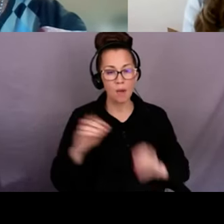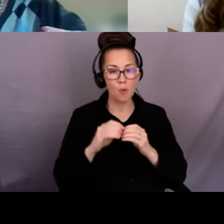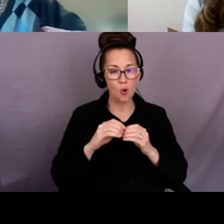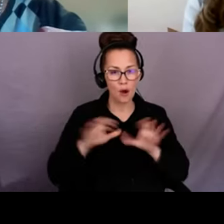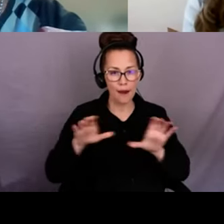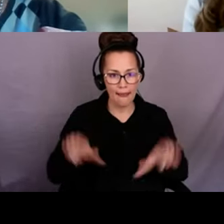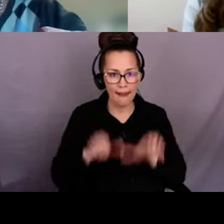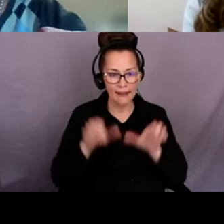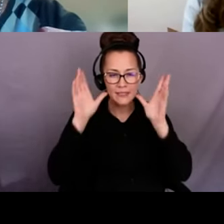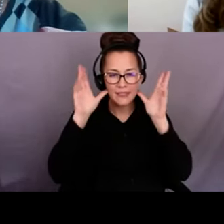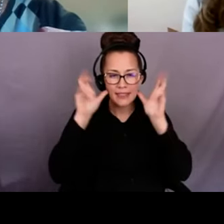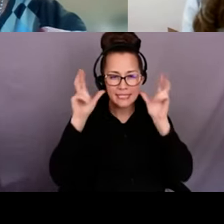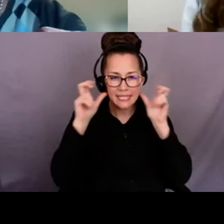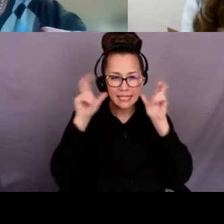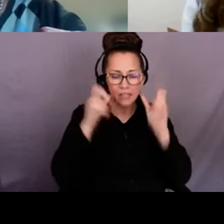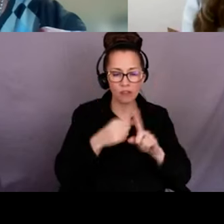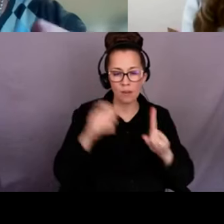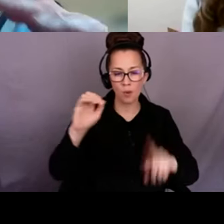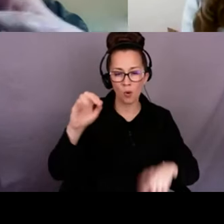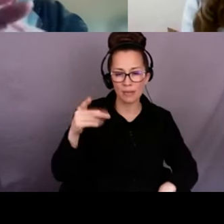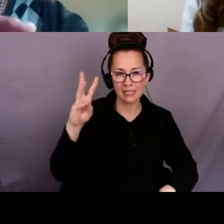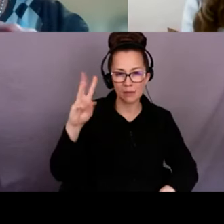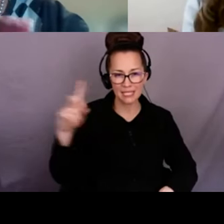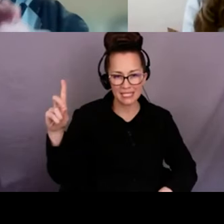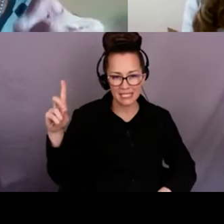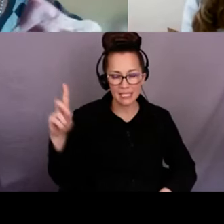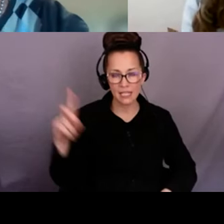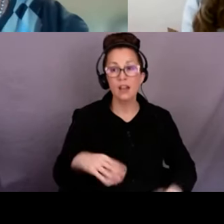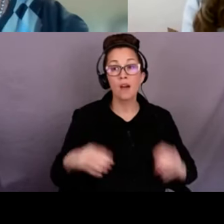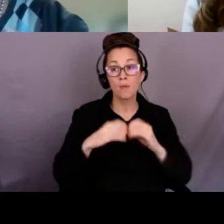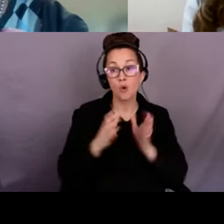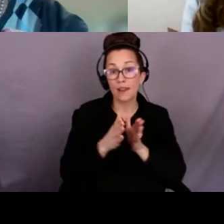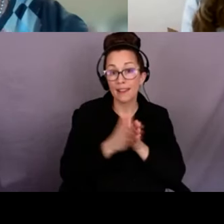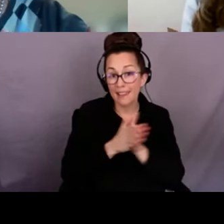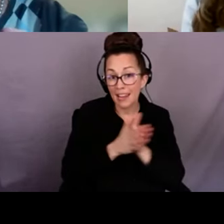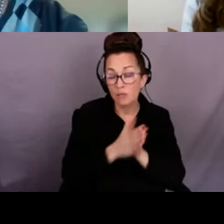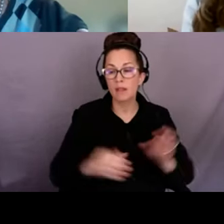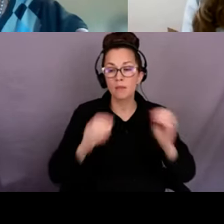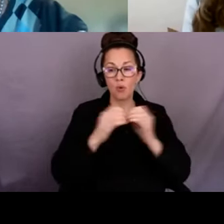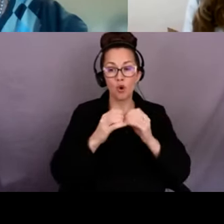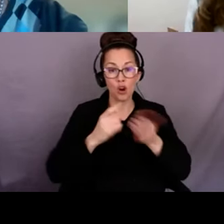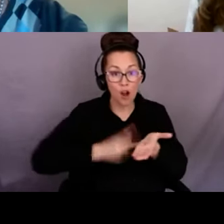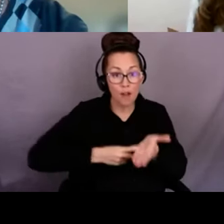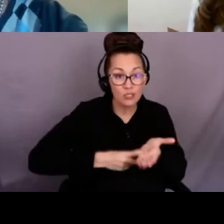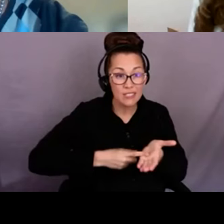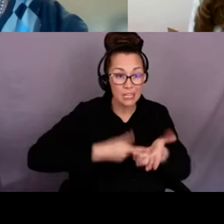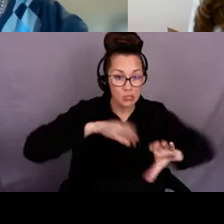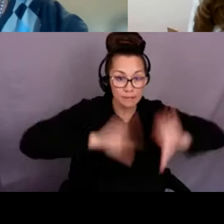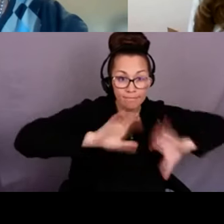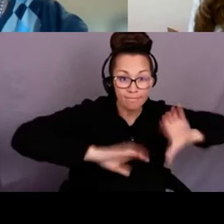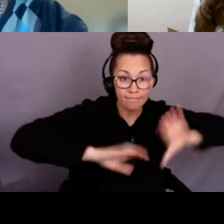from OPWDD, more engagement and conversations, and not